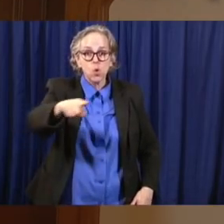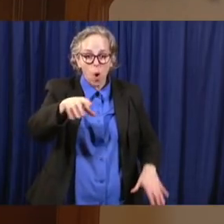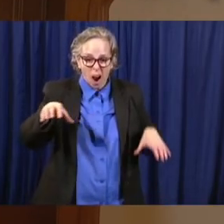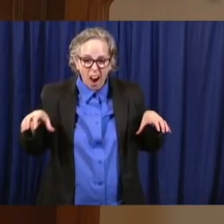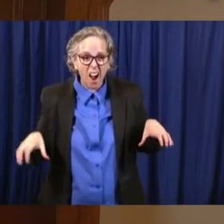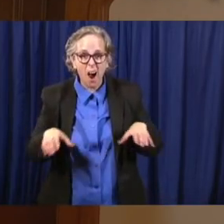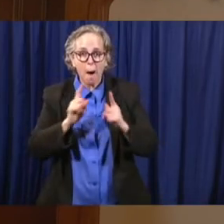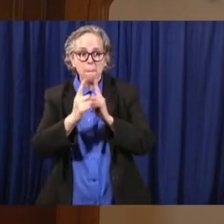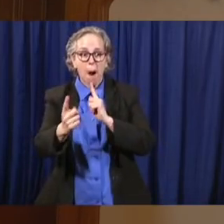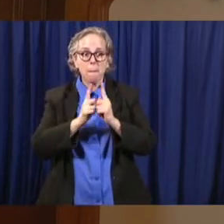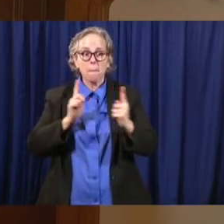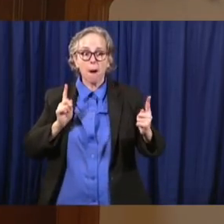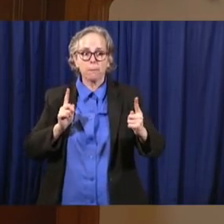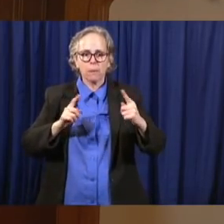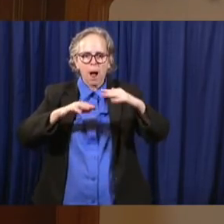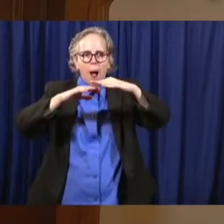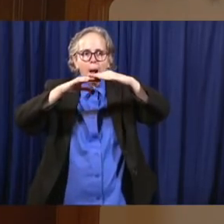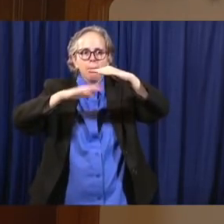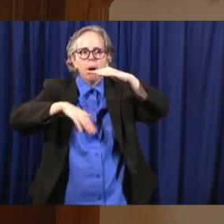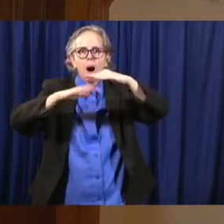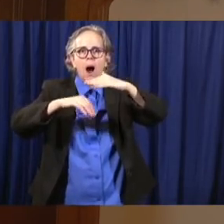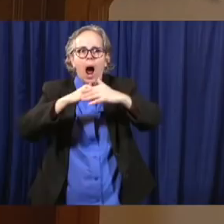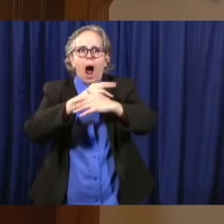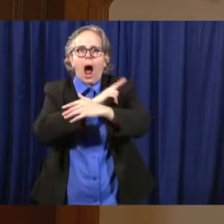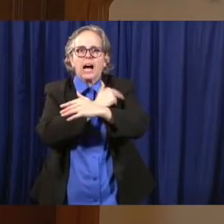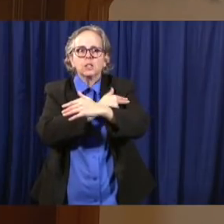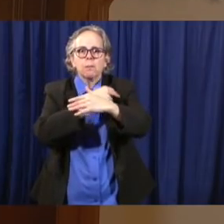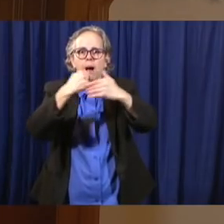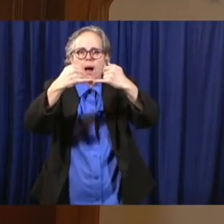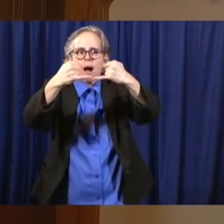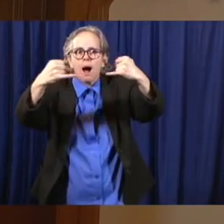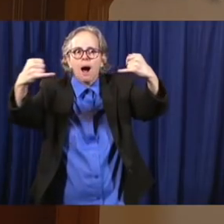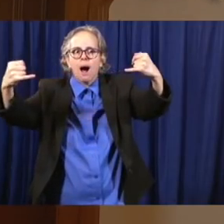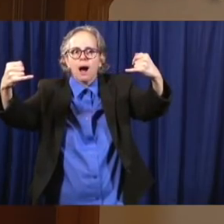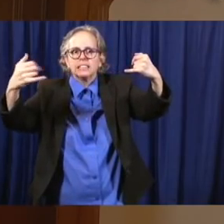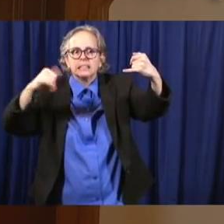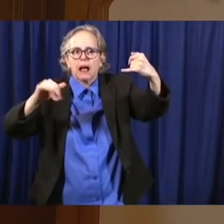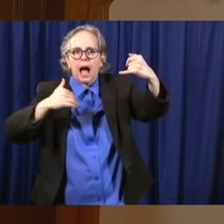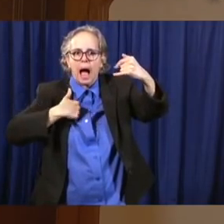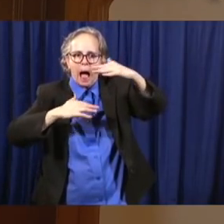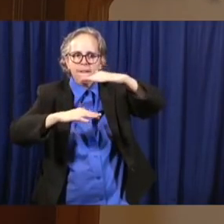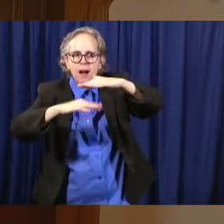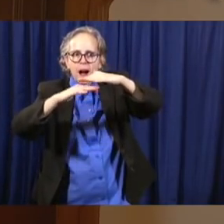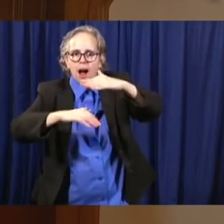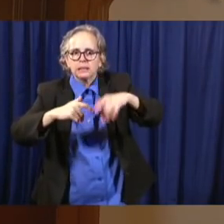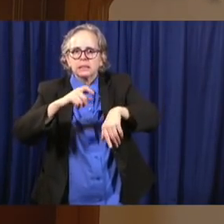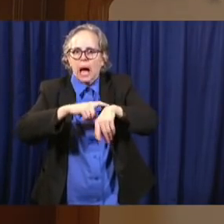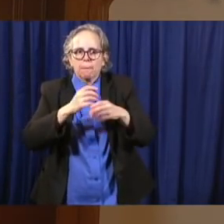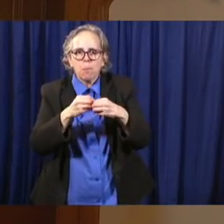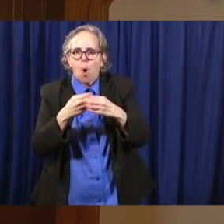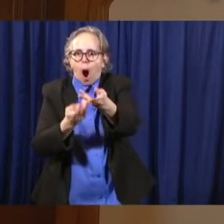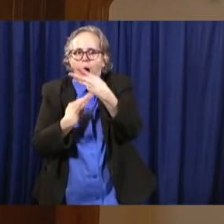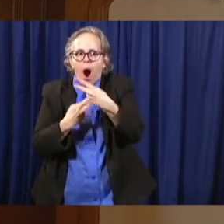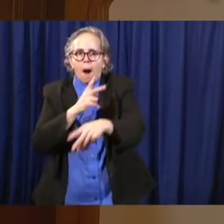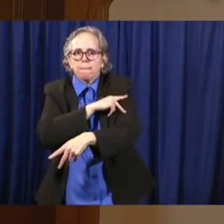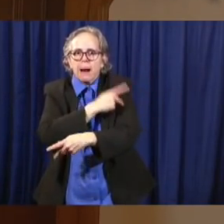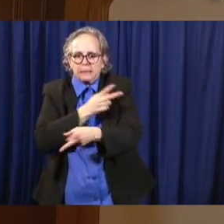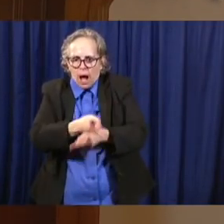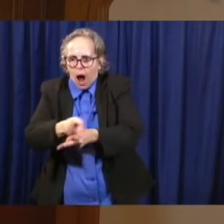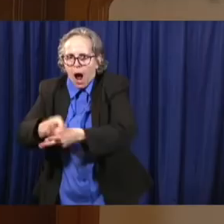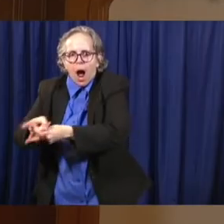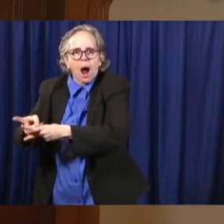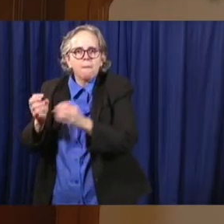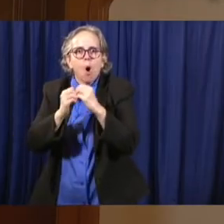hospital capacity. We still have capacity in our hospitals from doing things like getting rid of elective surgeries. All of these